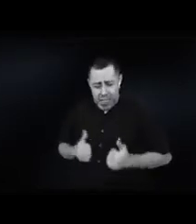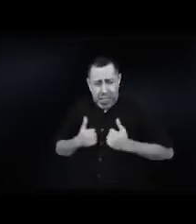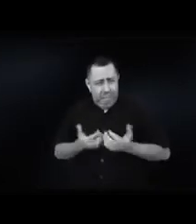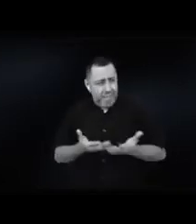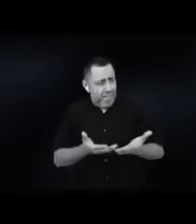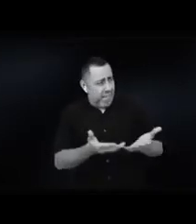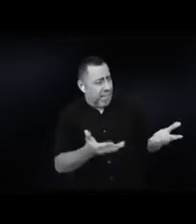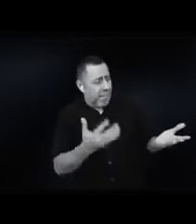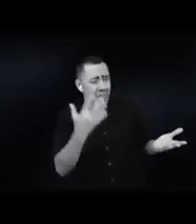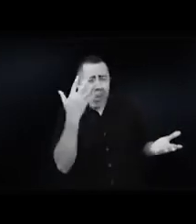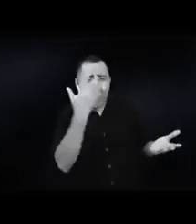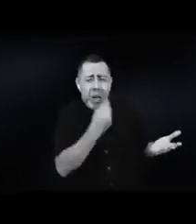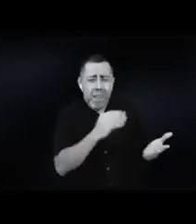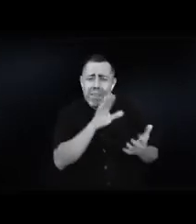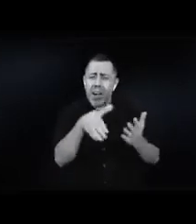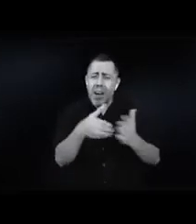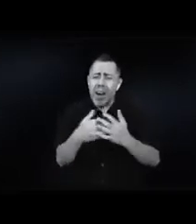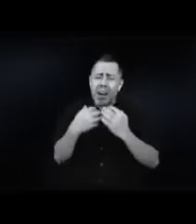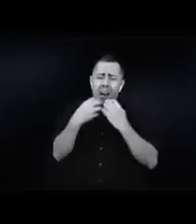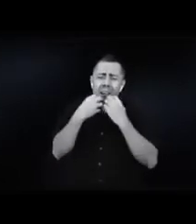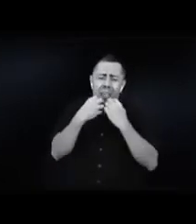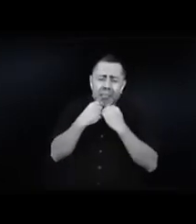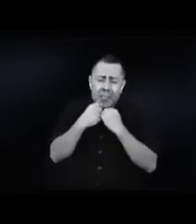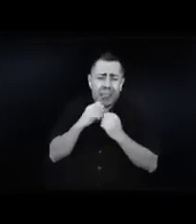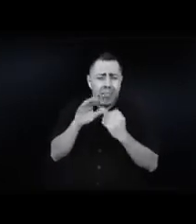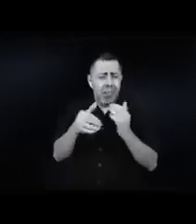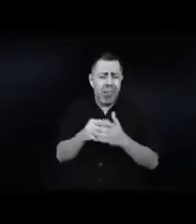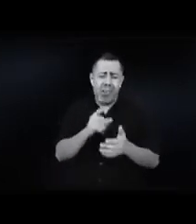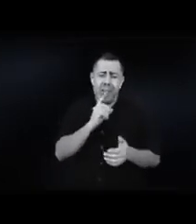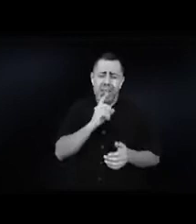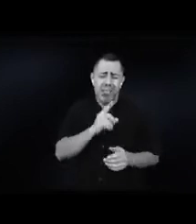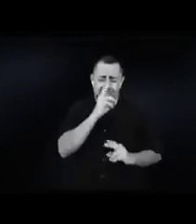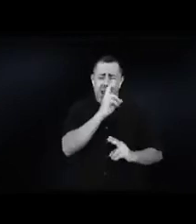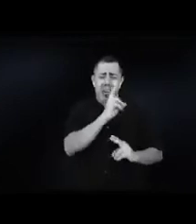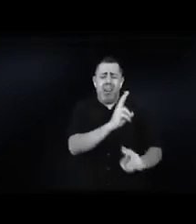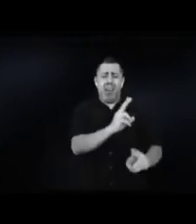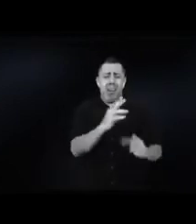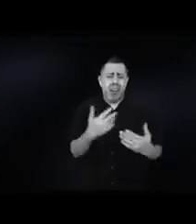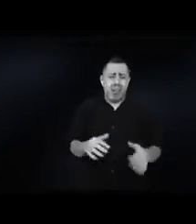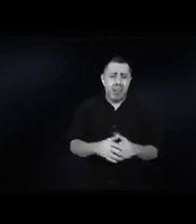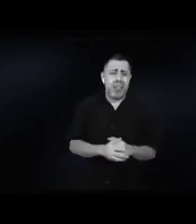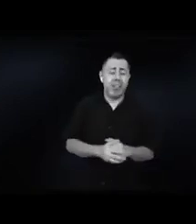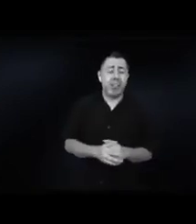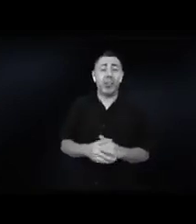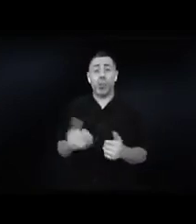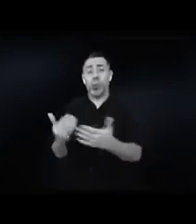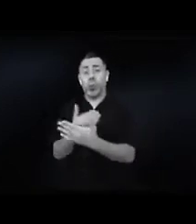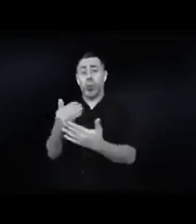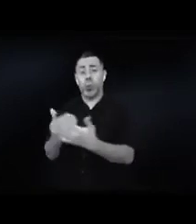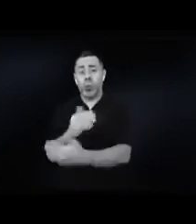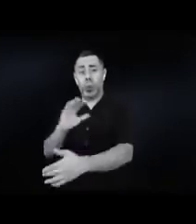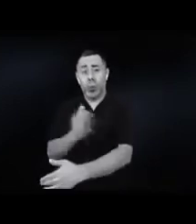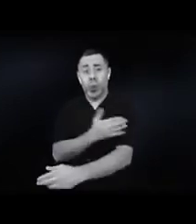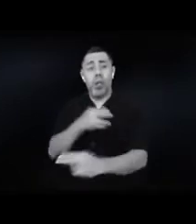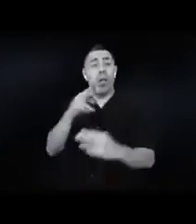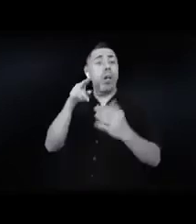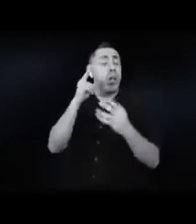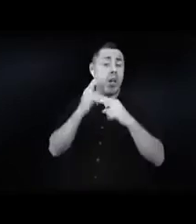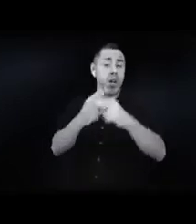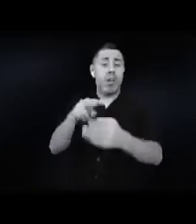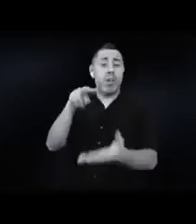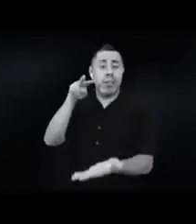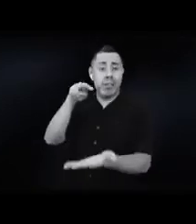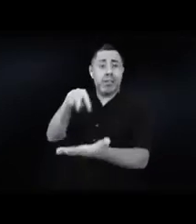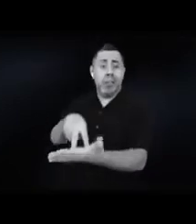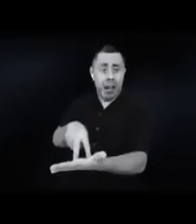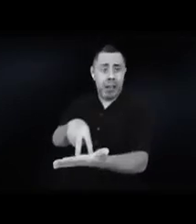sacred, all of life is precious. So this is a new song called "Stand in Love," and if I mess